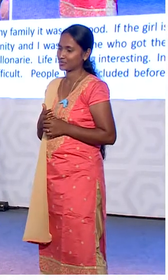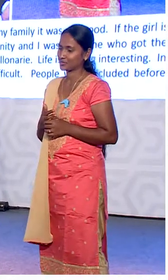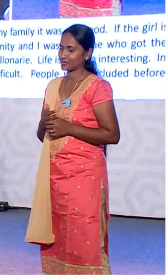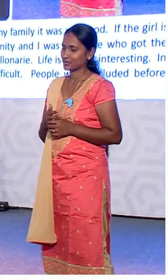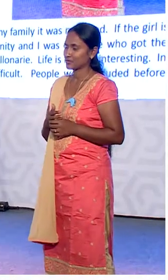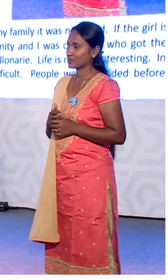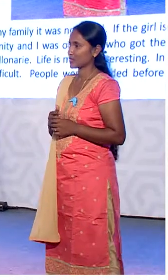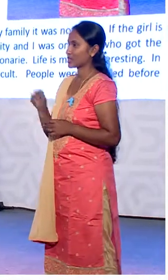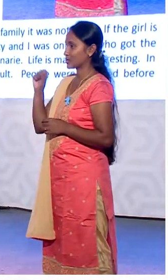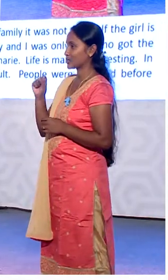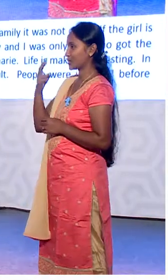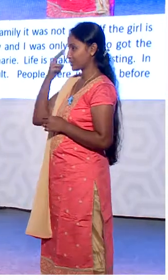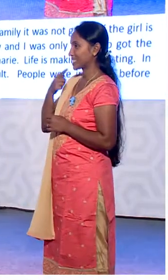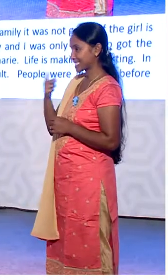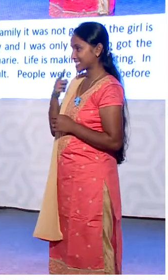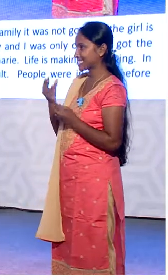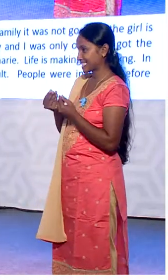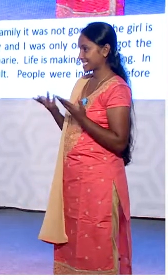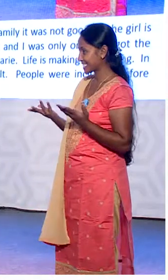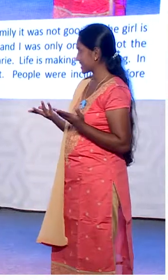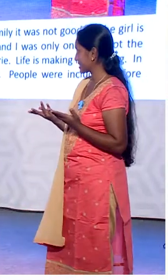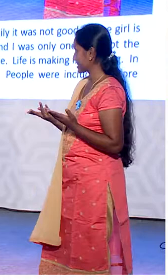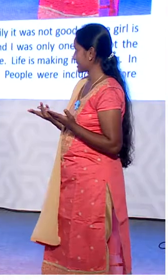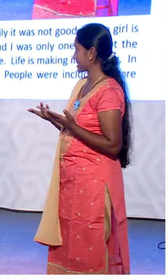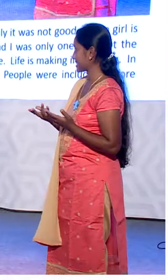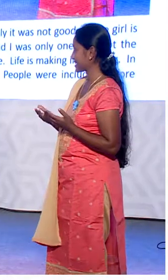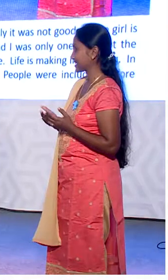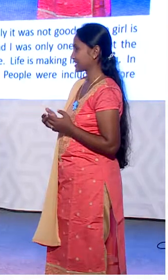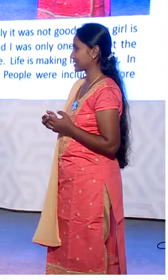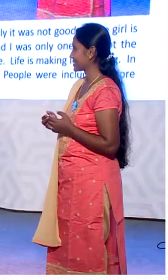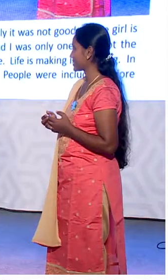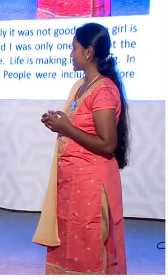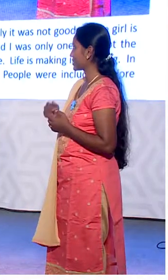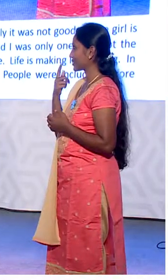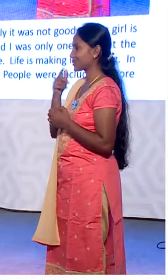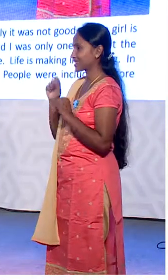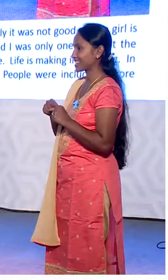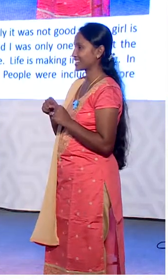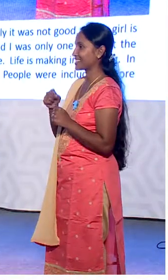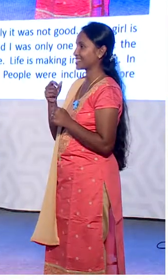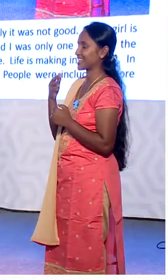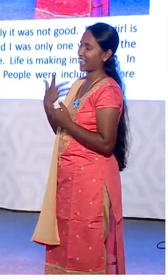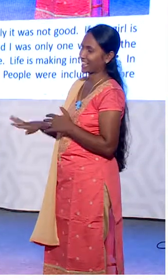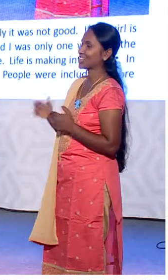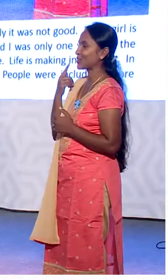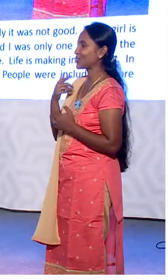So if blindness is something that love has opted to be, who else can refuse?